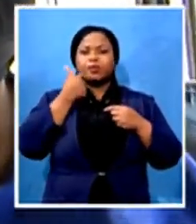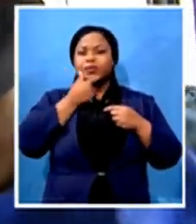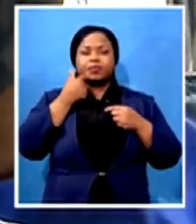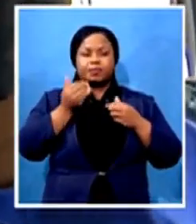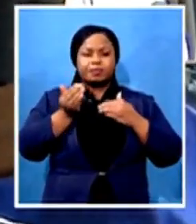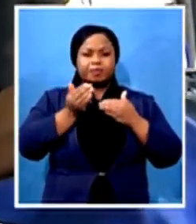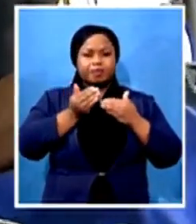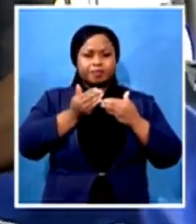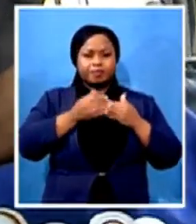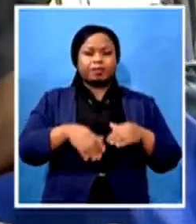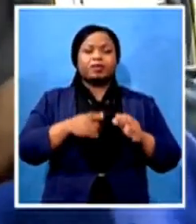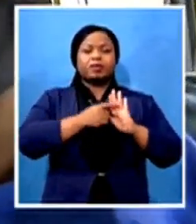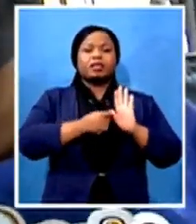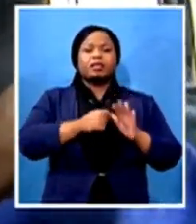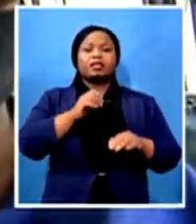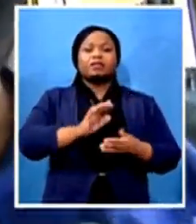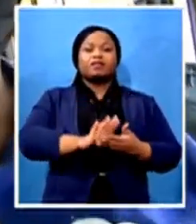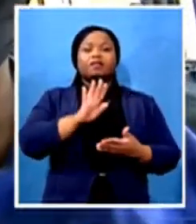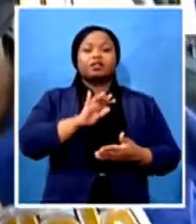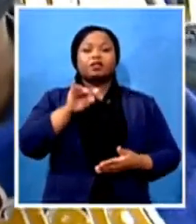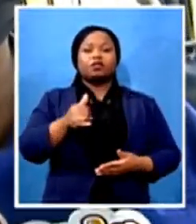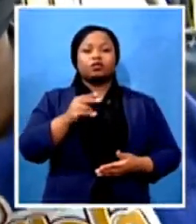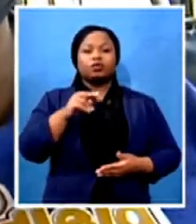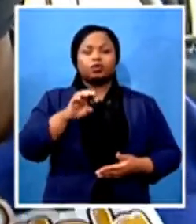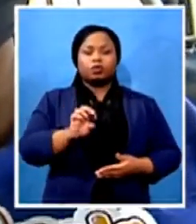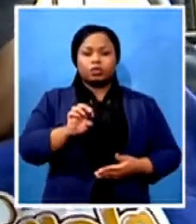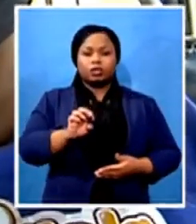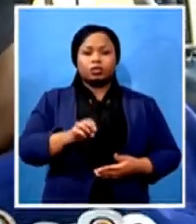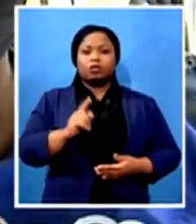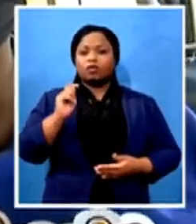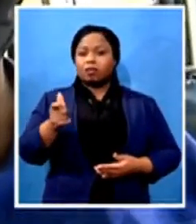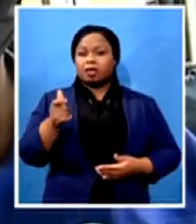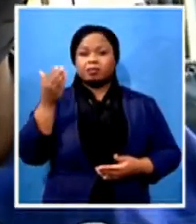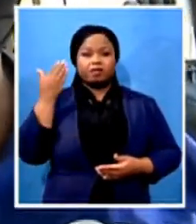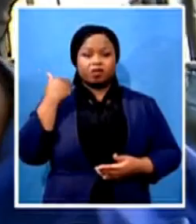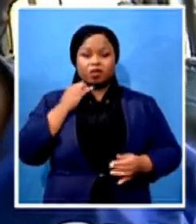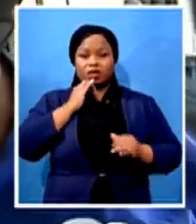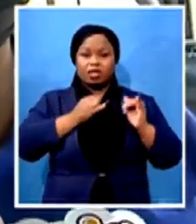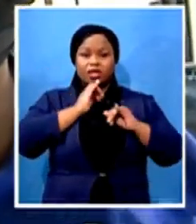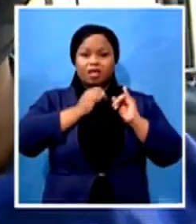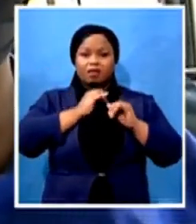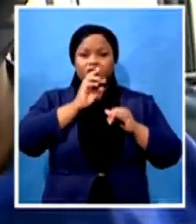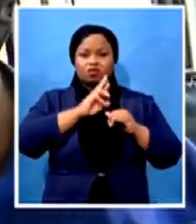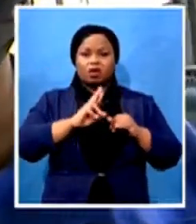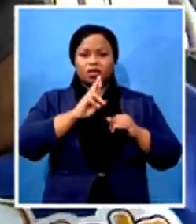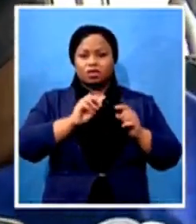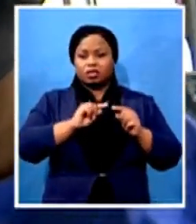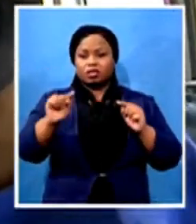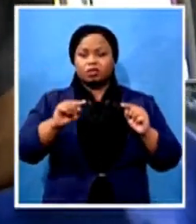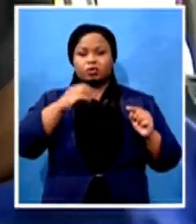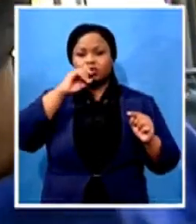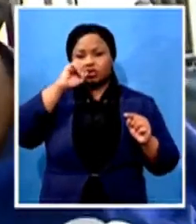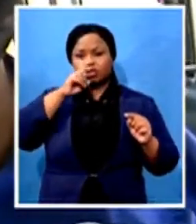15th of June, if you'd paid 11 Rand for a trip to Sandton, you'd be paying about 30 Rand. So we're talking about